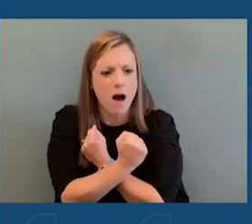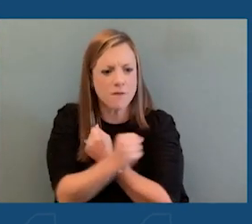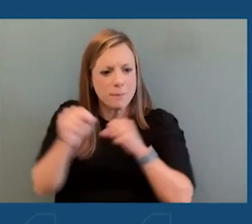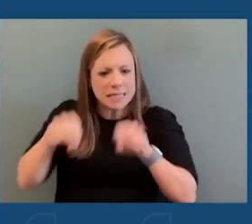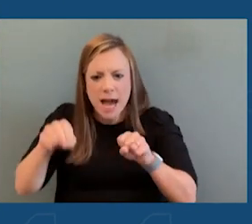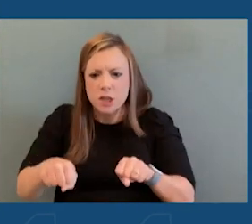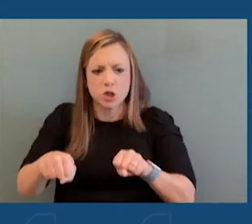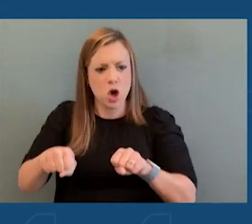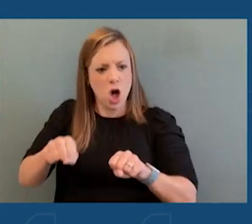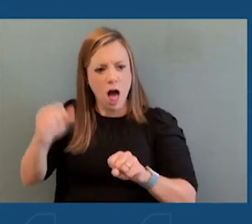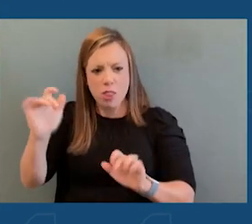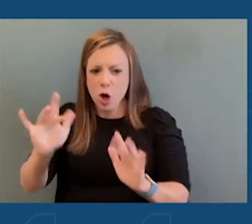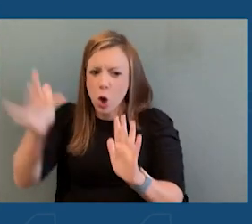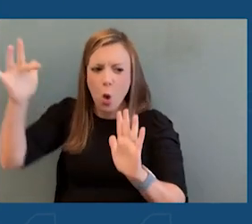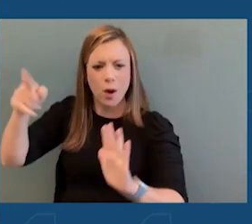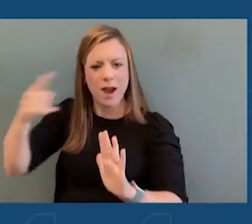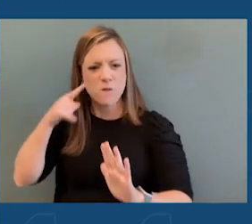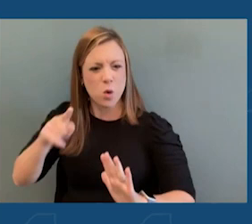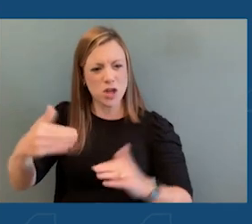uptown, make some noise.